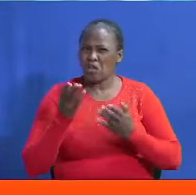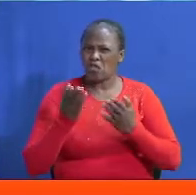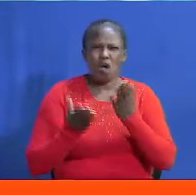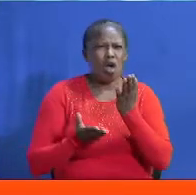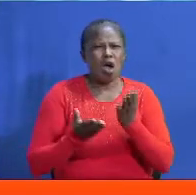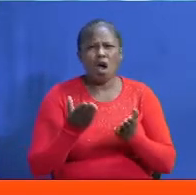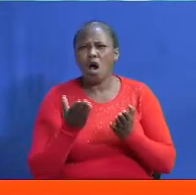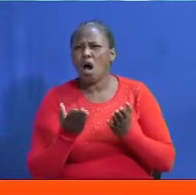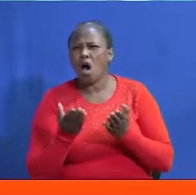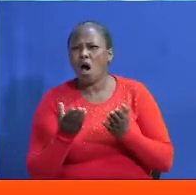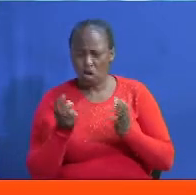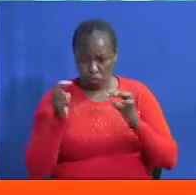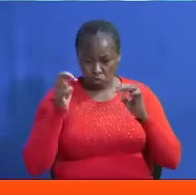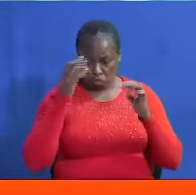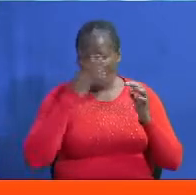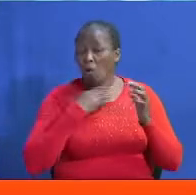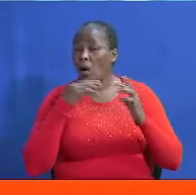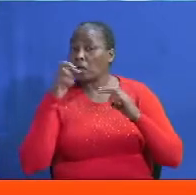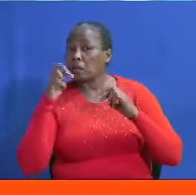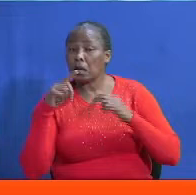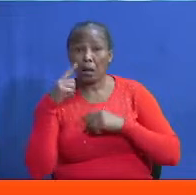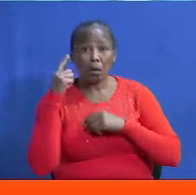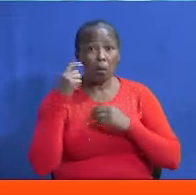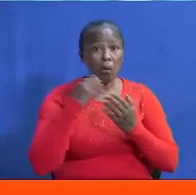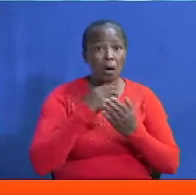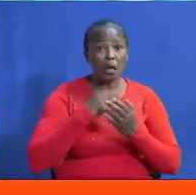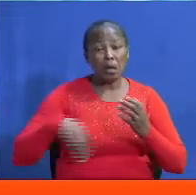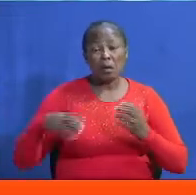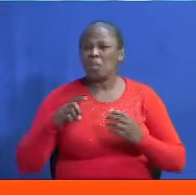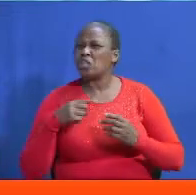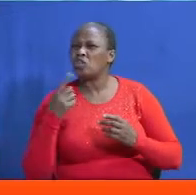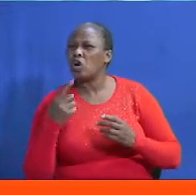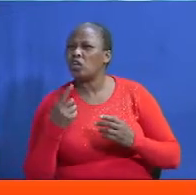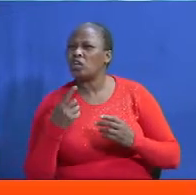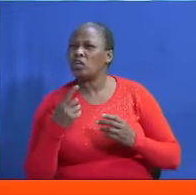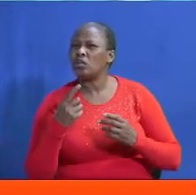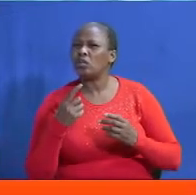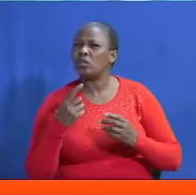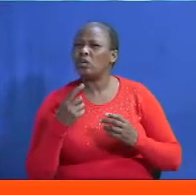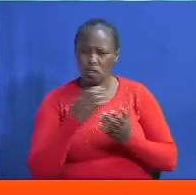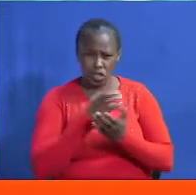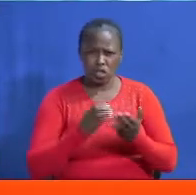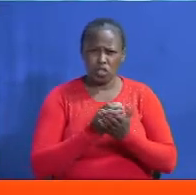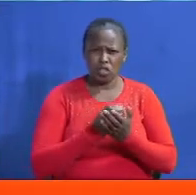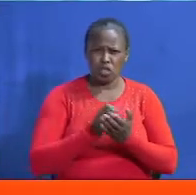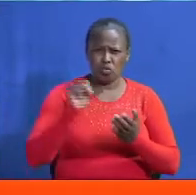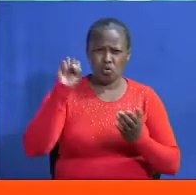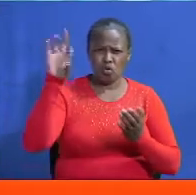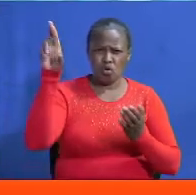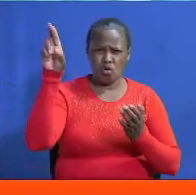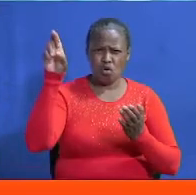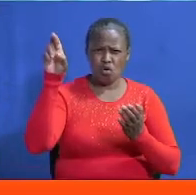have only one central place to access this information, and that is Equity Bank central server. So when one wants to